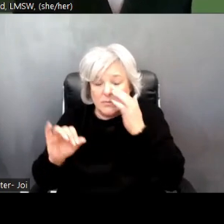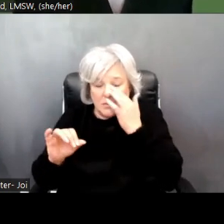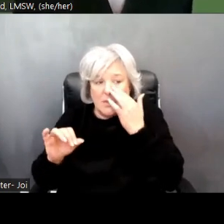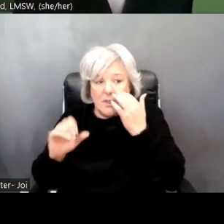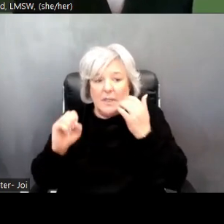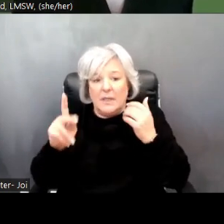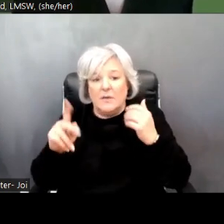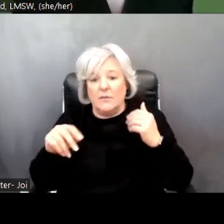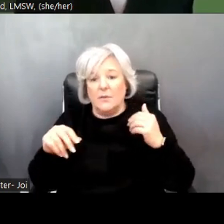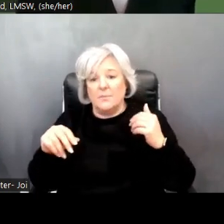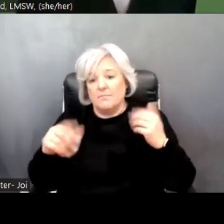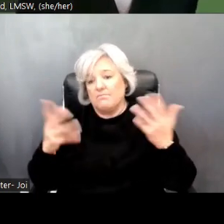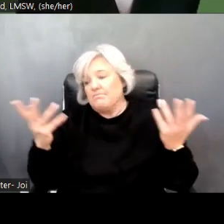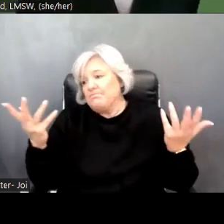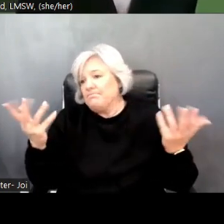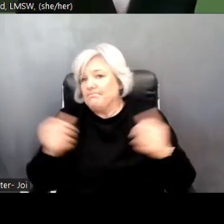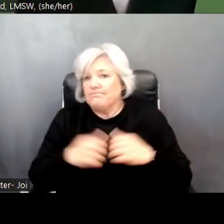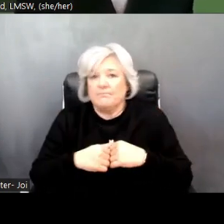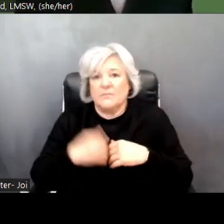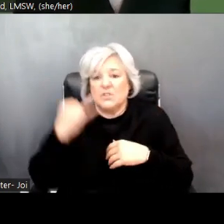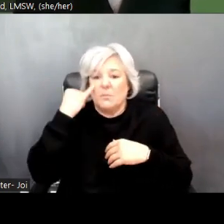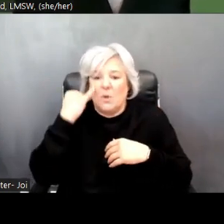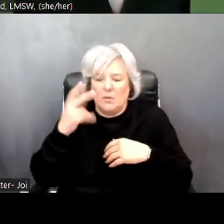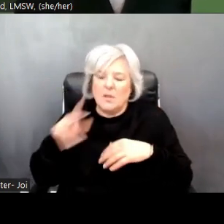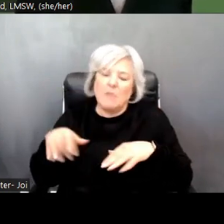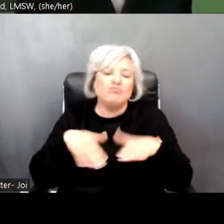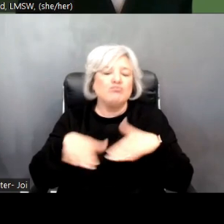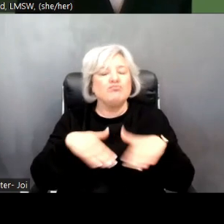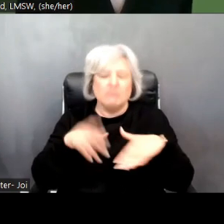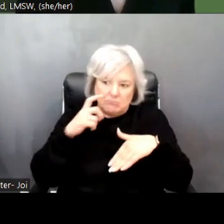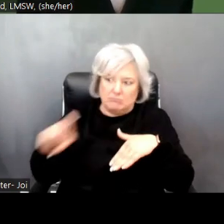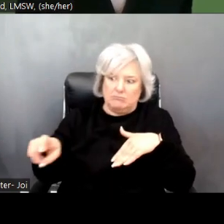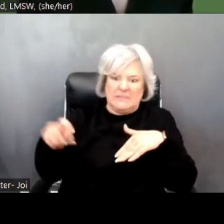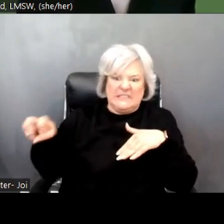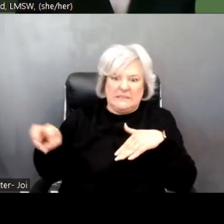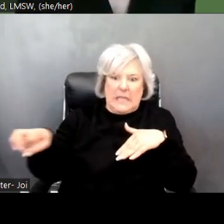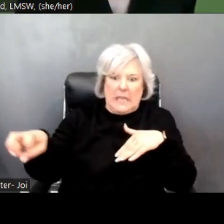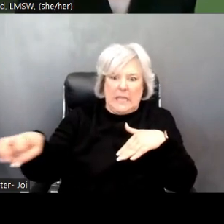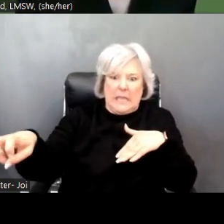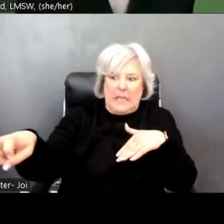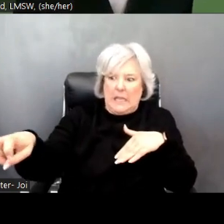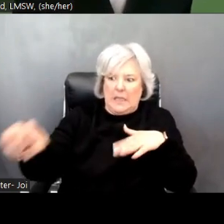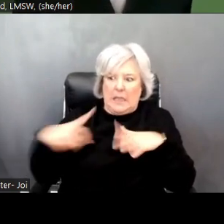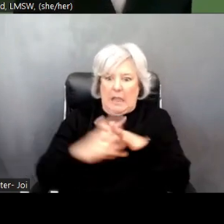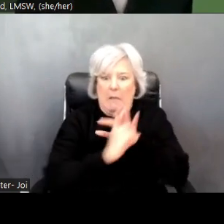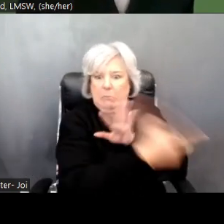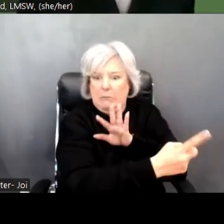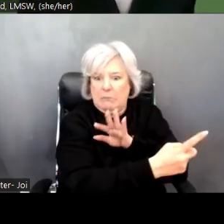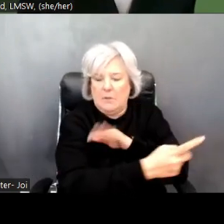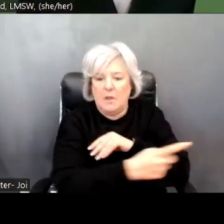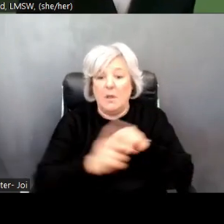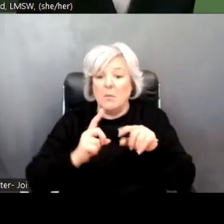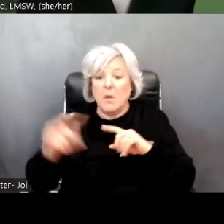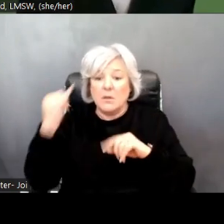it's, if I see a snake in the grass, right? Well, then I just might run because I know I could get away. But if it's